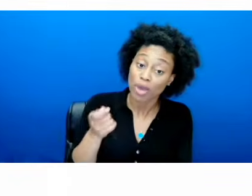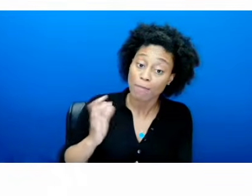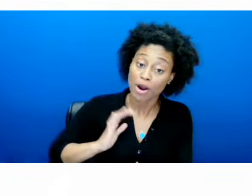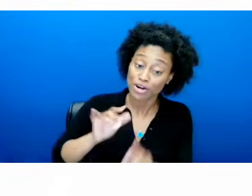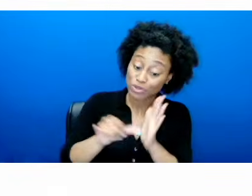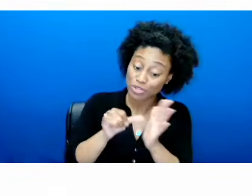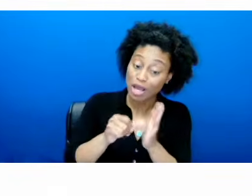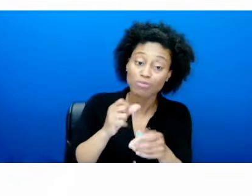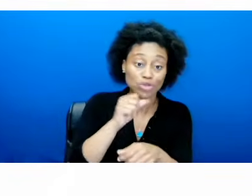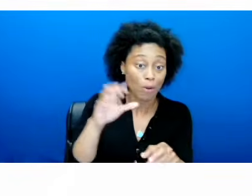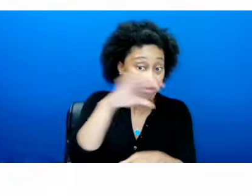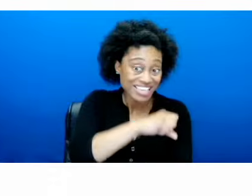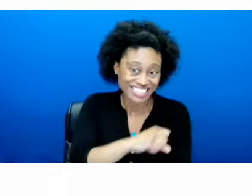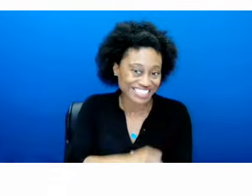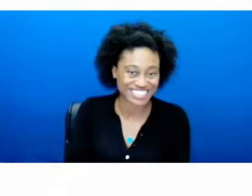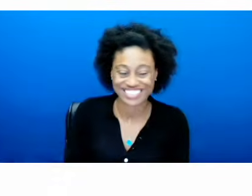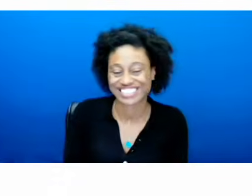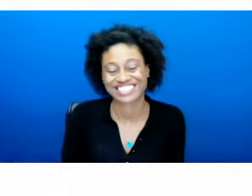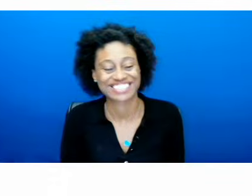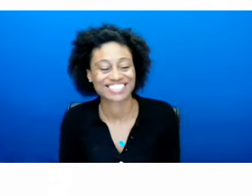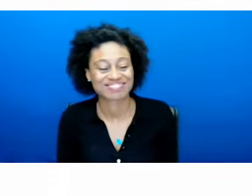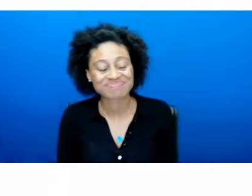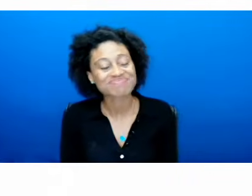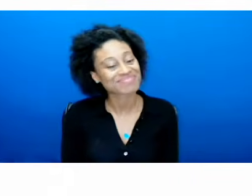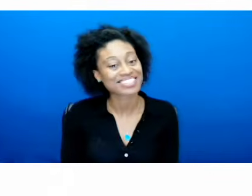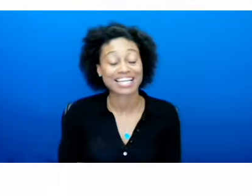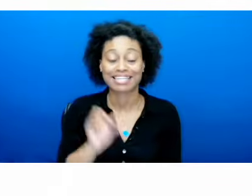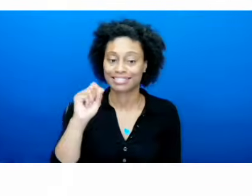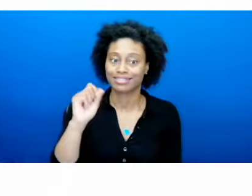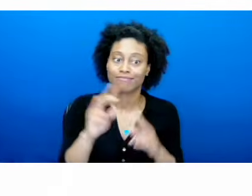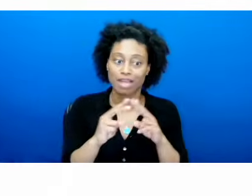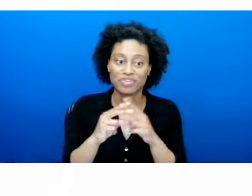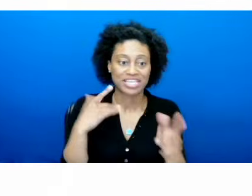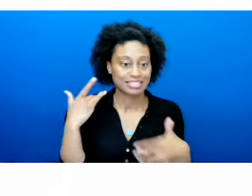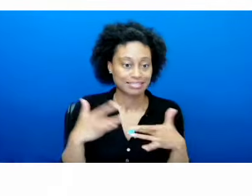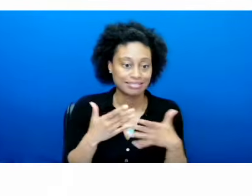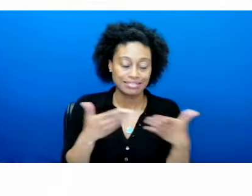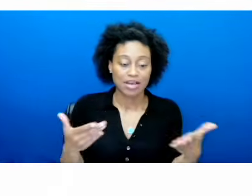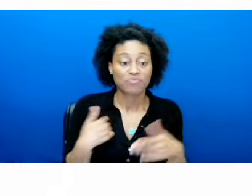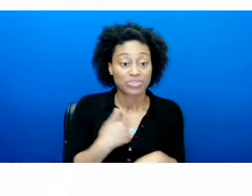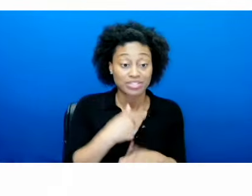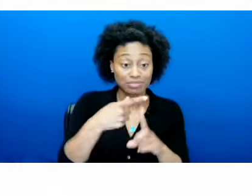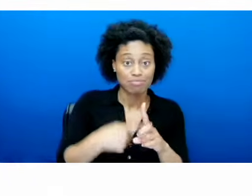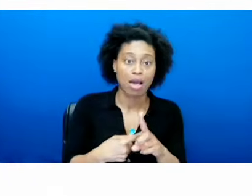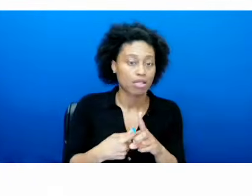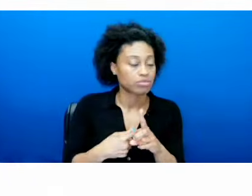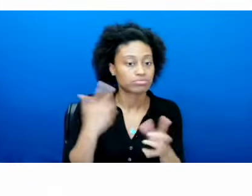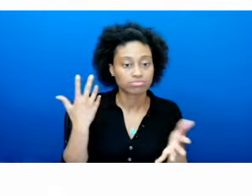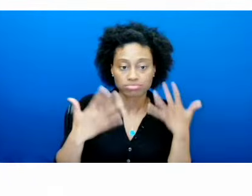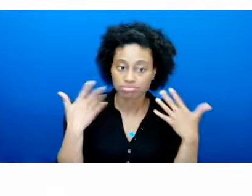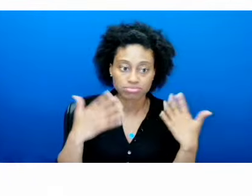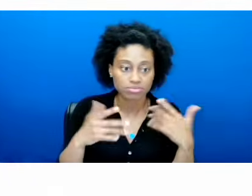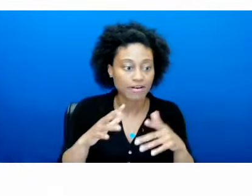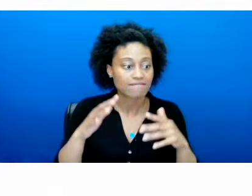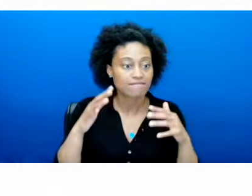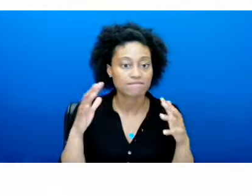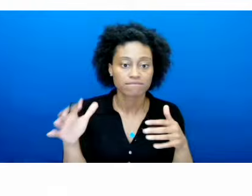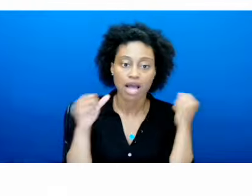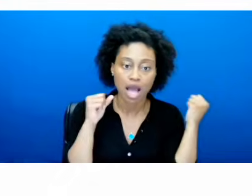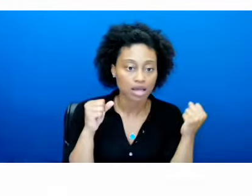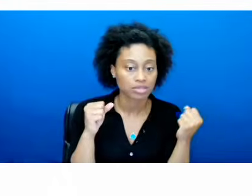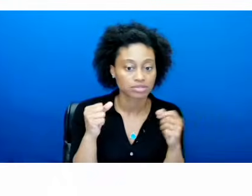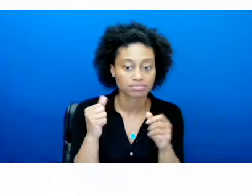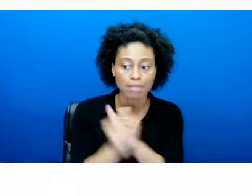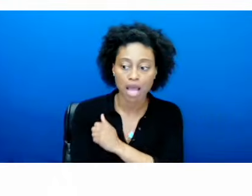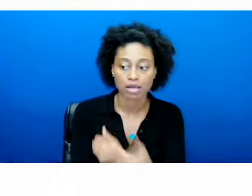content. Yes, very exciting stuff. The month is flying by. February always does, but